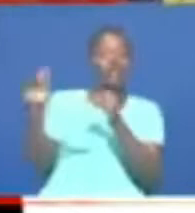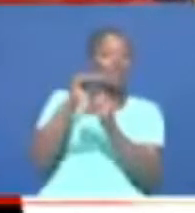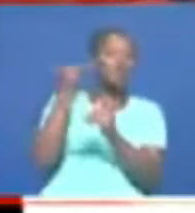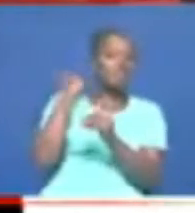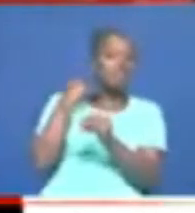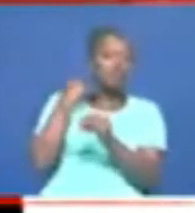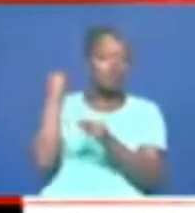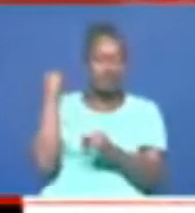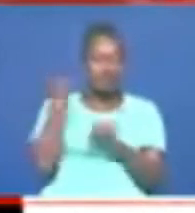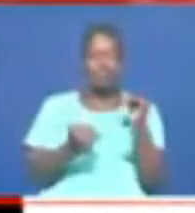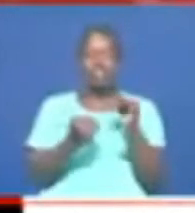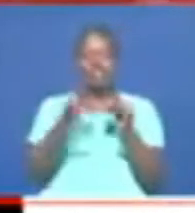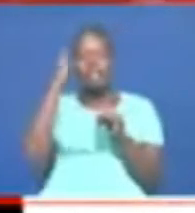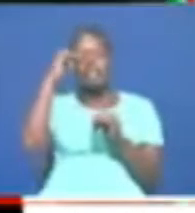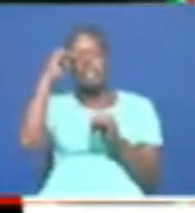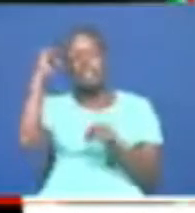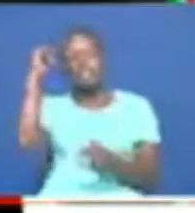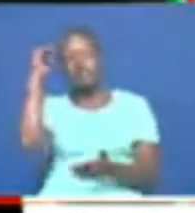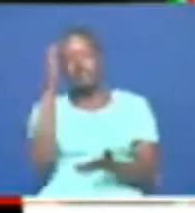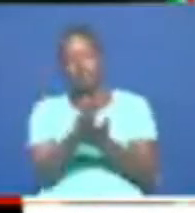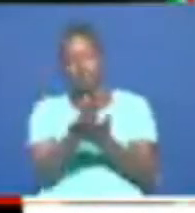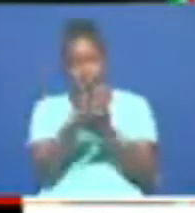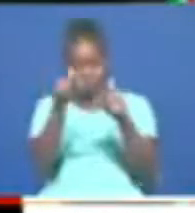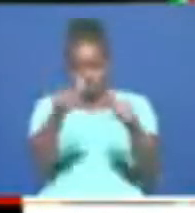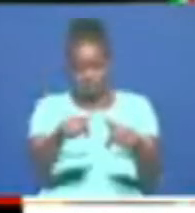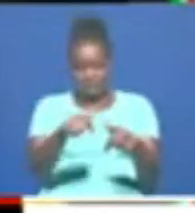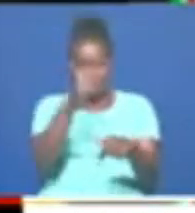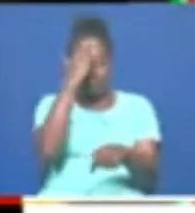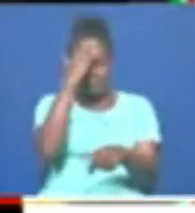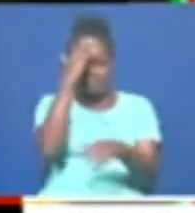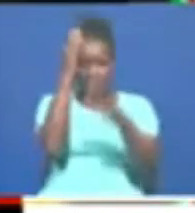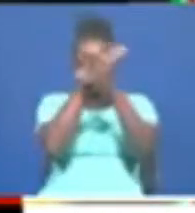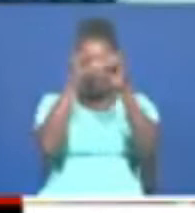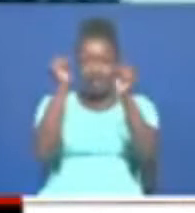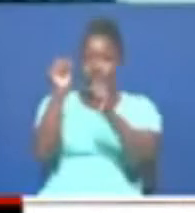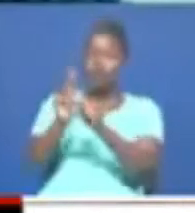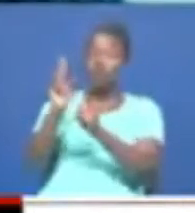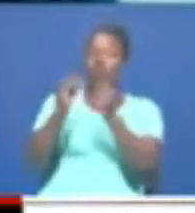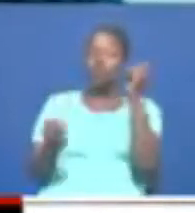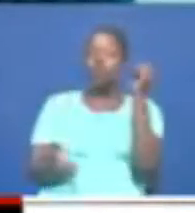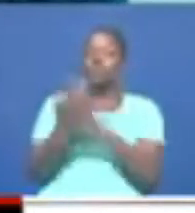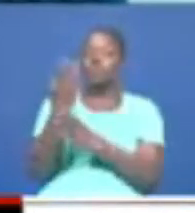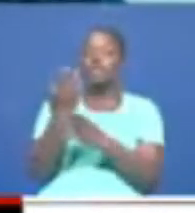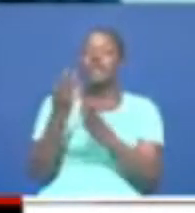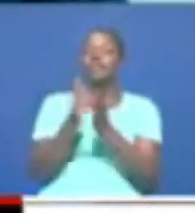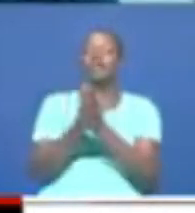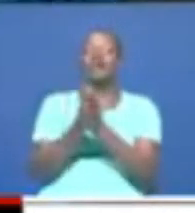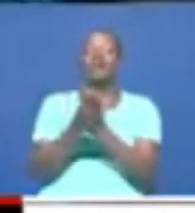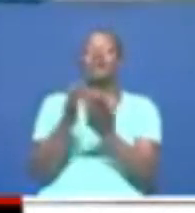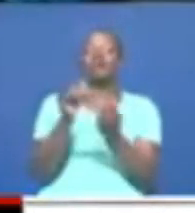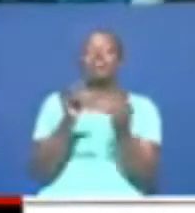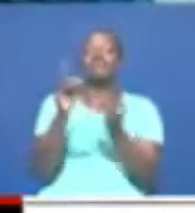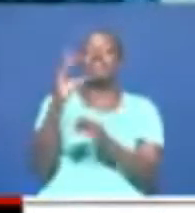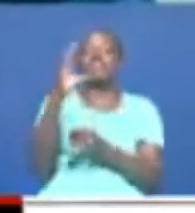finally, the dream has come to fruition. On Monday, President Uhuru Kenyatta commissioned the facility at the Directorate of